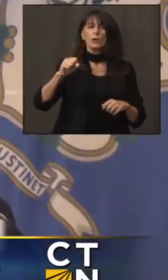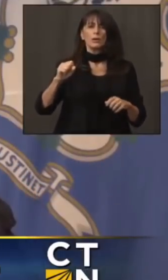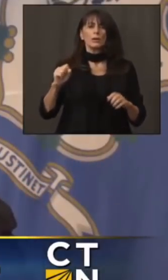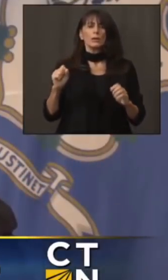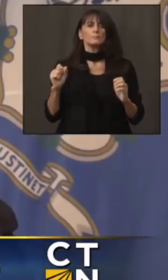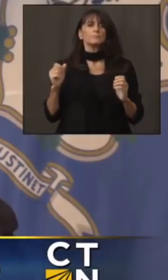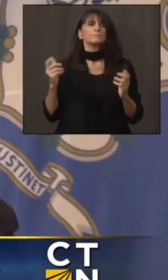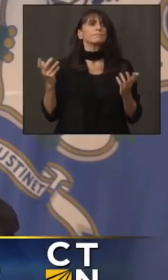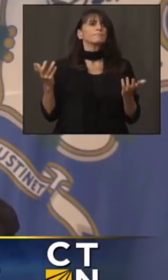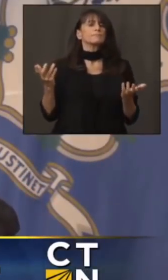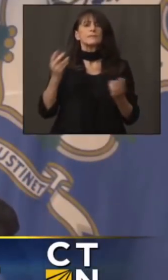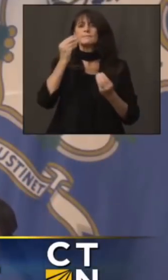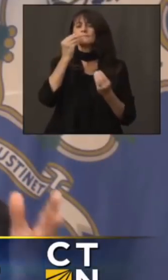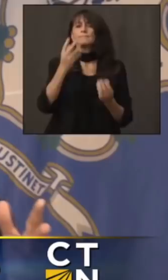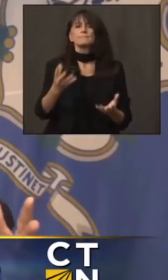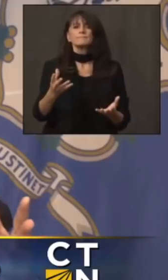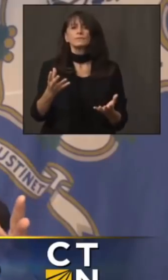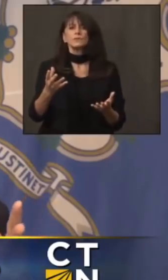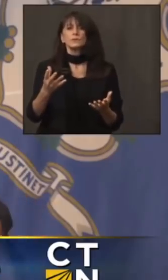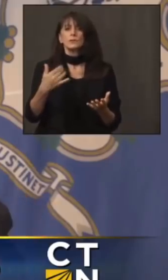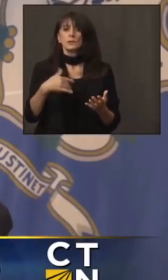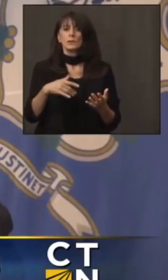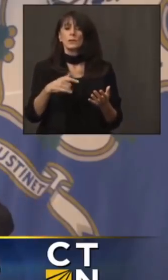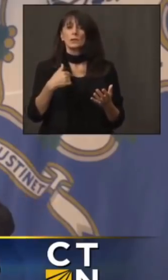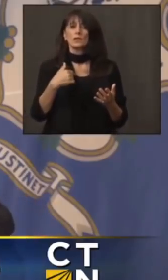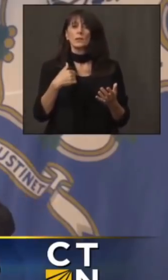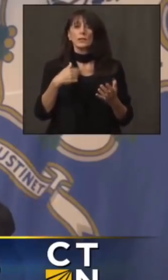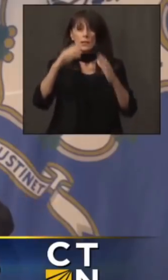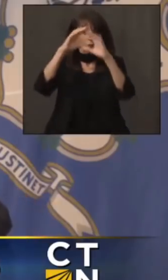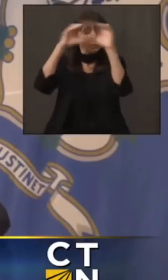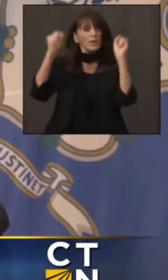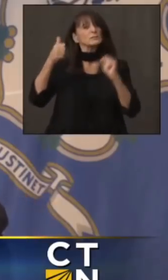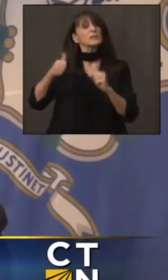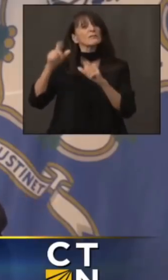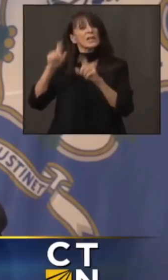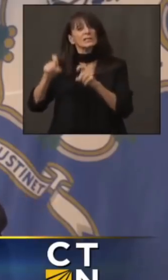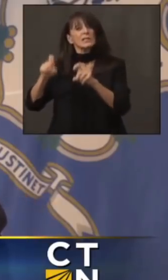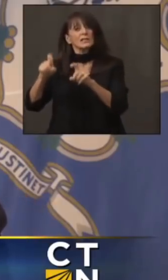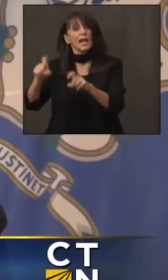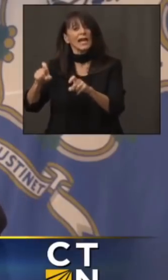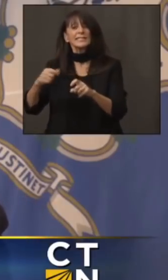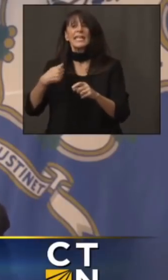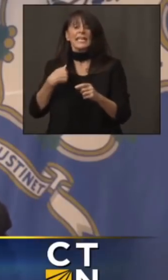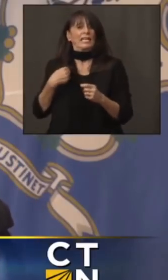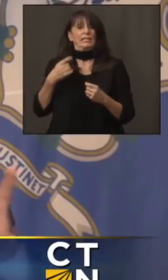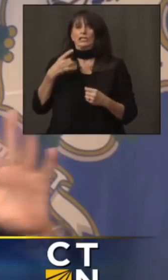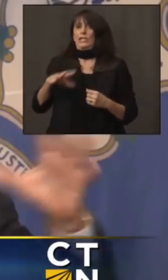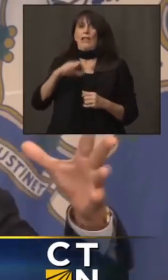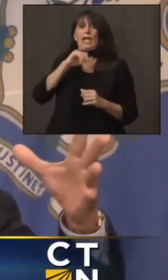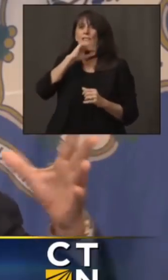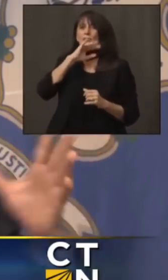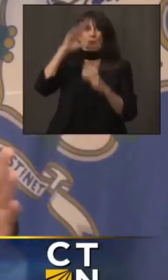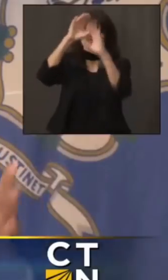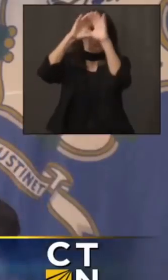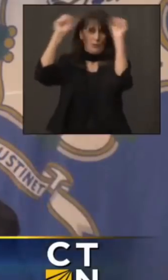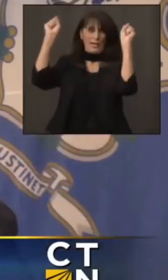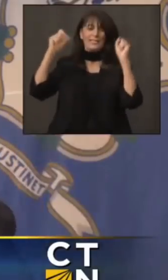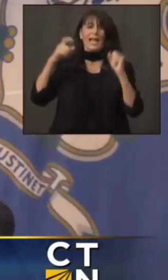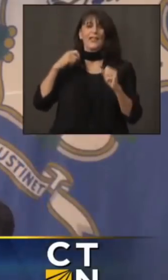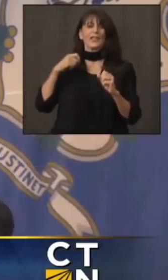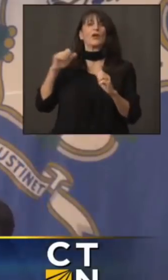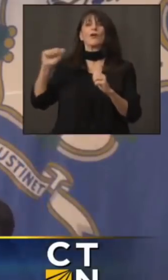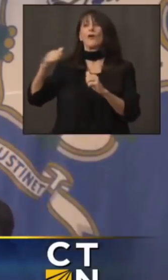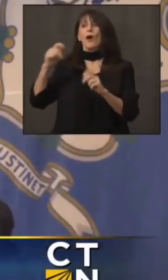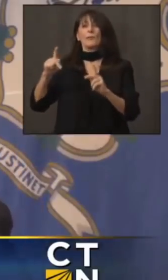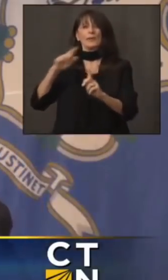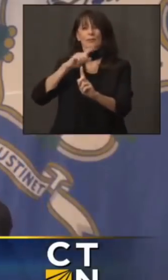in, he tests an awful lot, the president. He claims to be a germaphobe. I think everybody around him